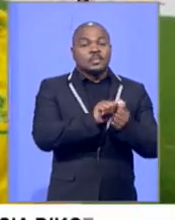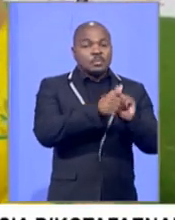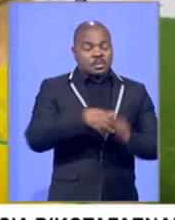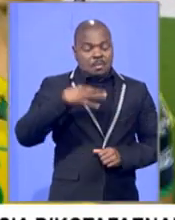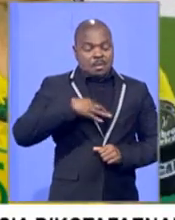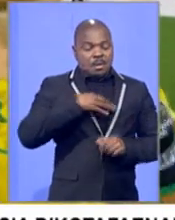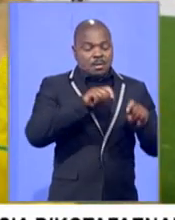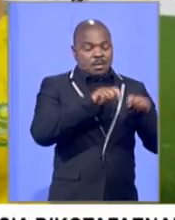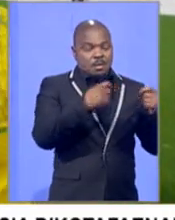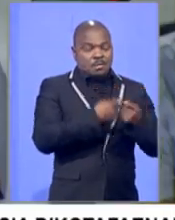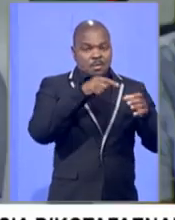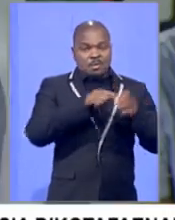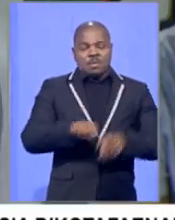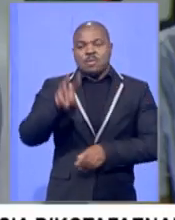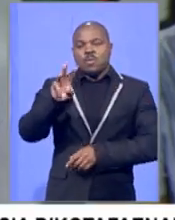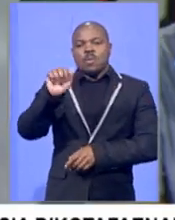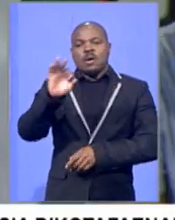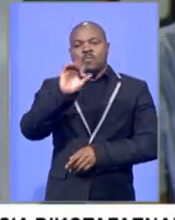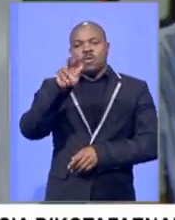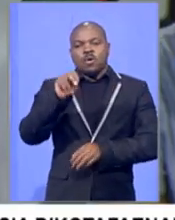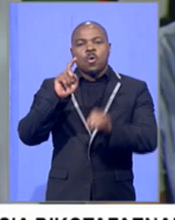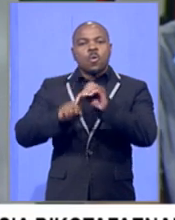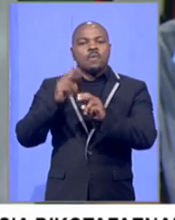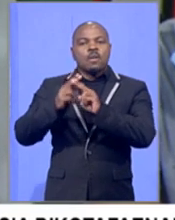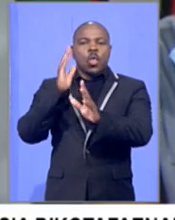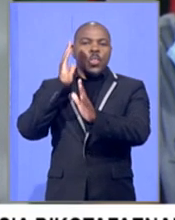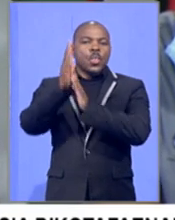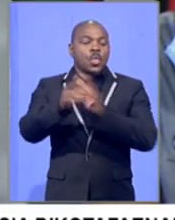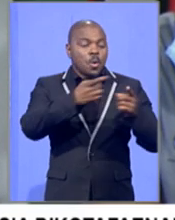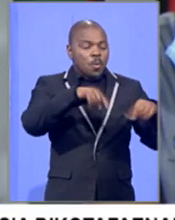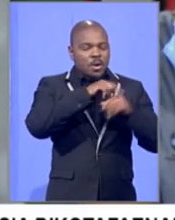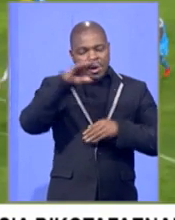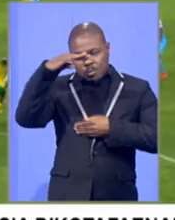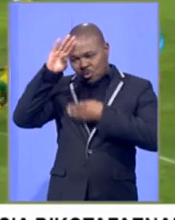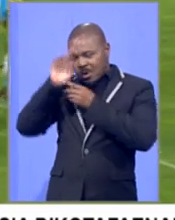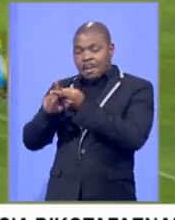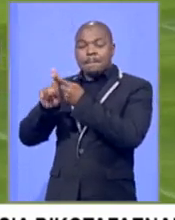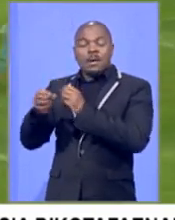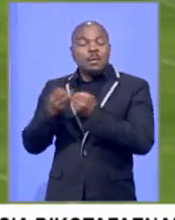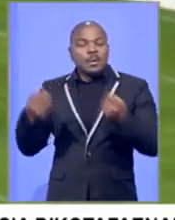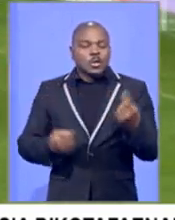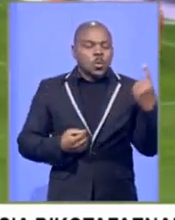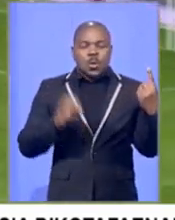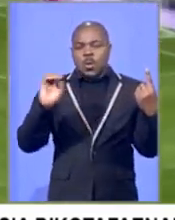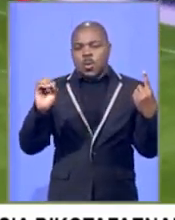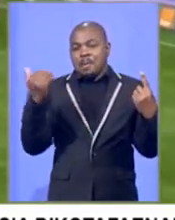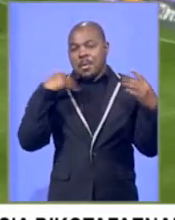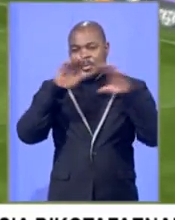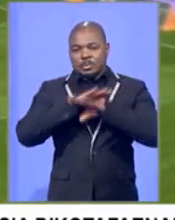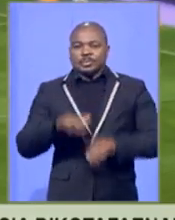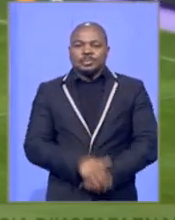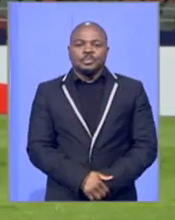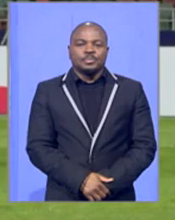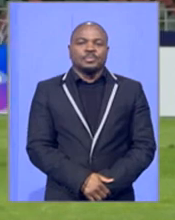dipapading banyana ba fetetse di-quarter finaleng tsa Wafcon morago ga go fenya Botswana ka nnoetego lefela maabane